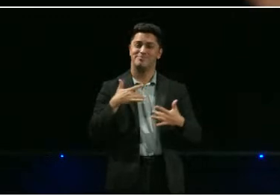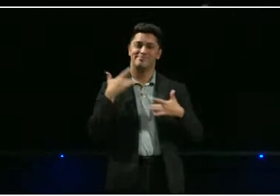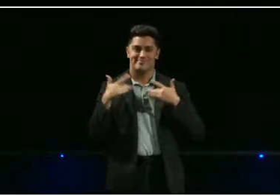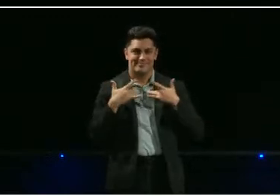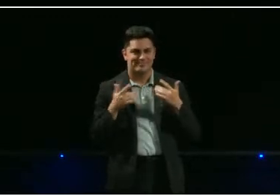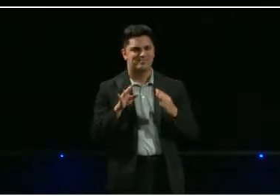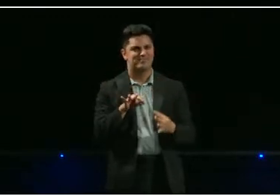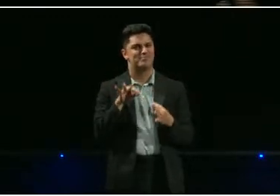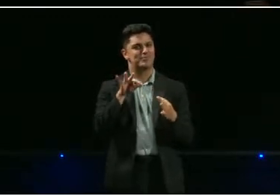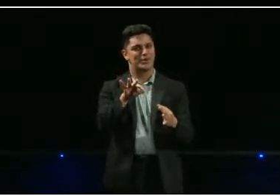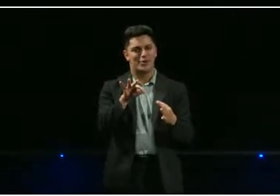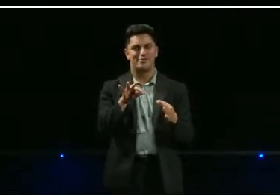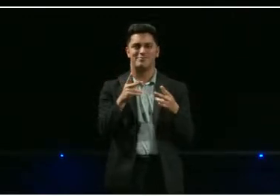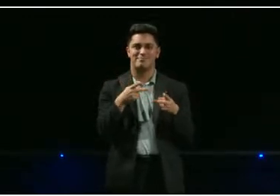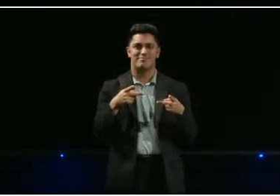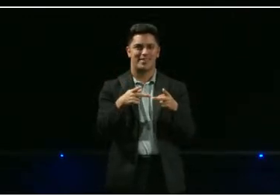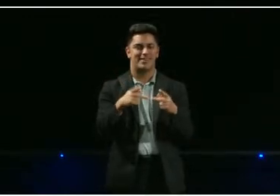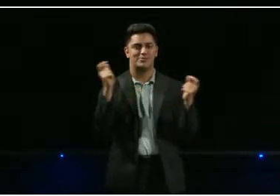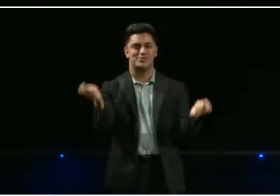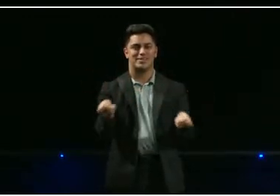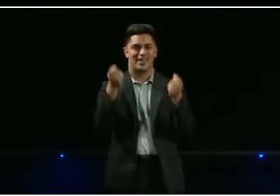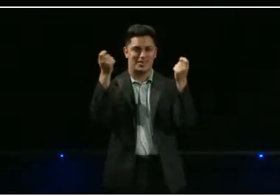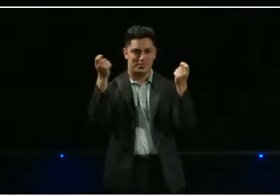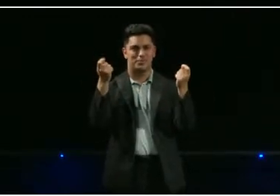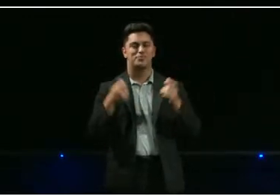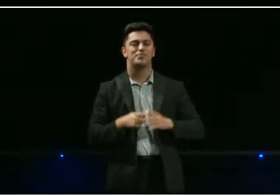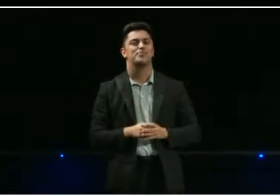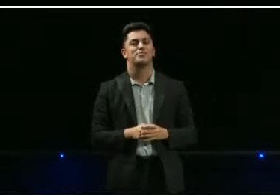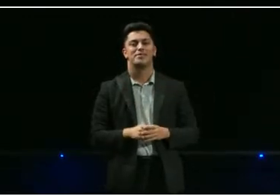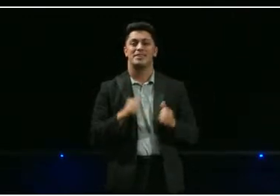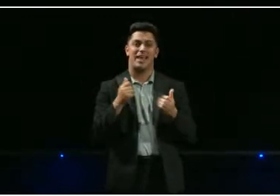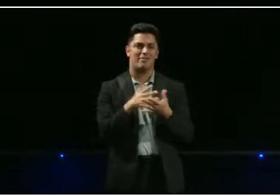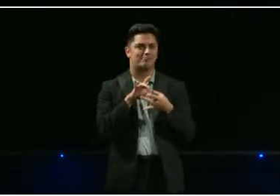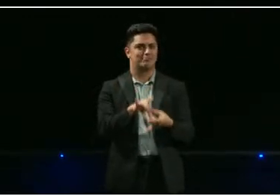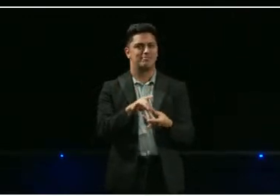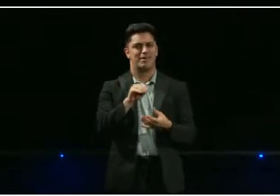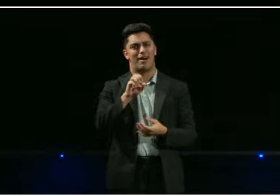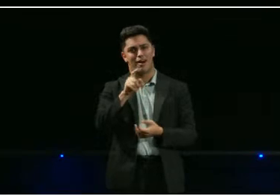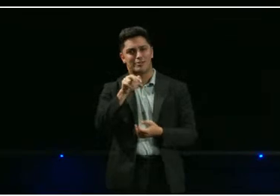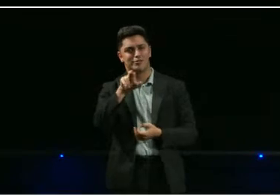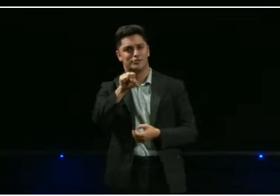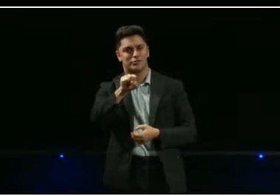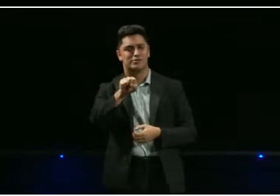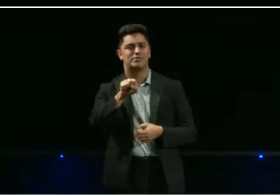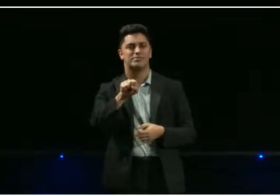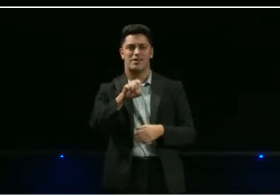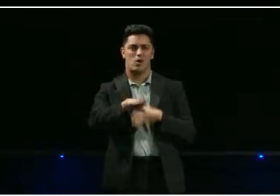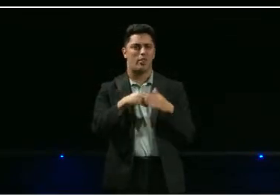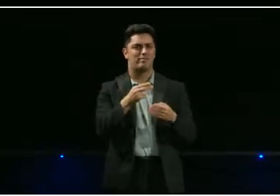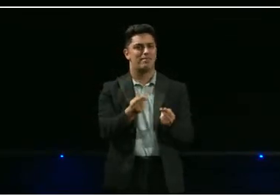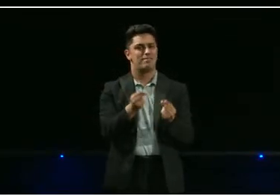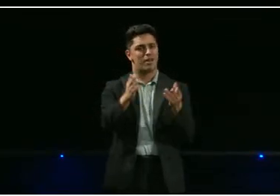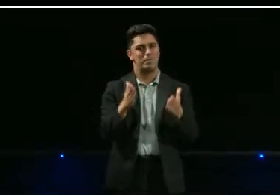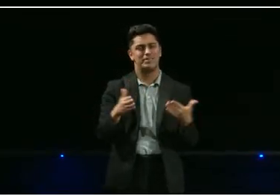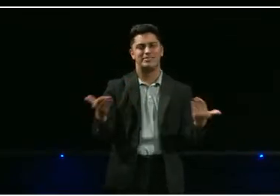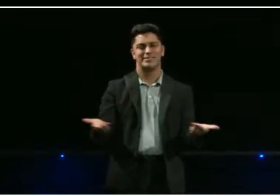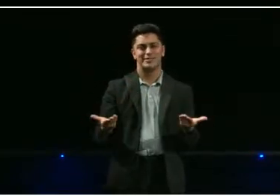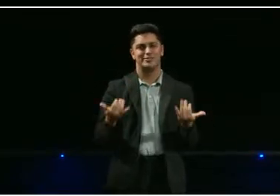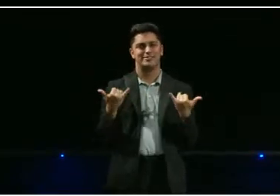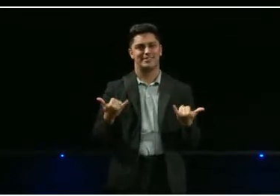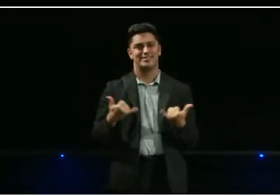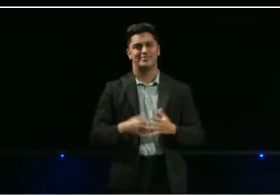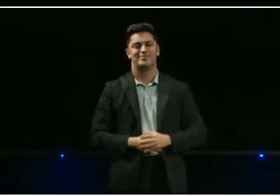What a perfect venue to celebrate everything Oscars and all of our nominees who are here with us